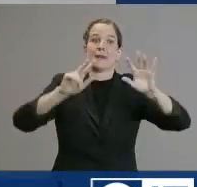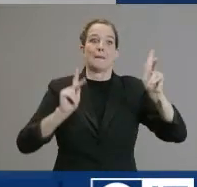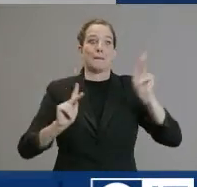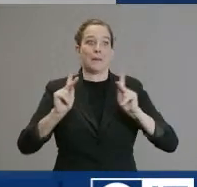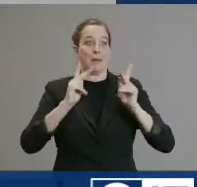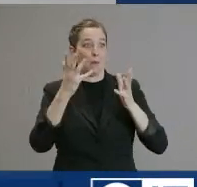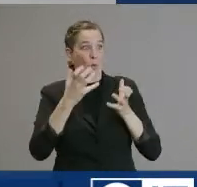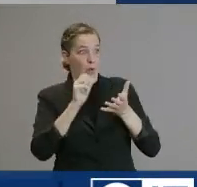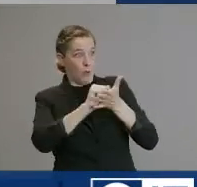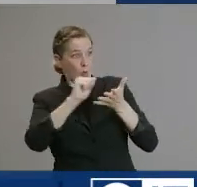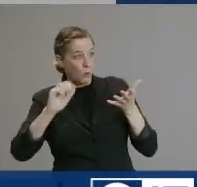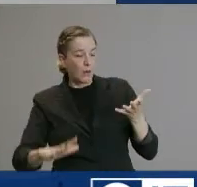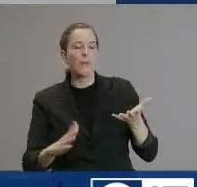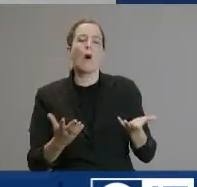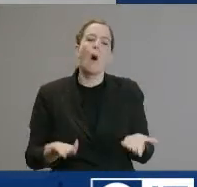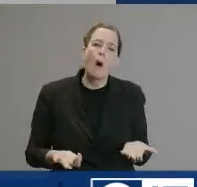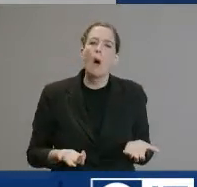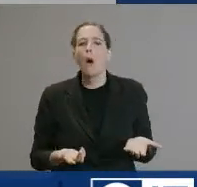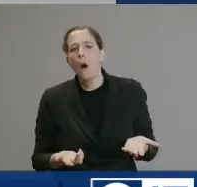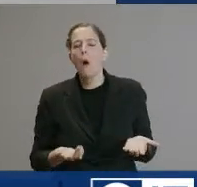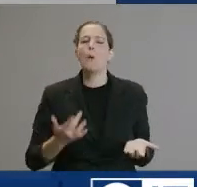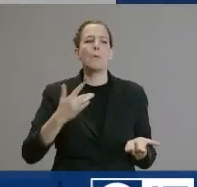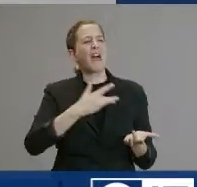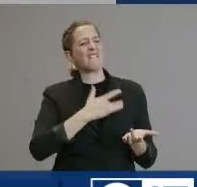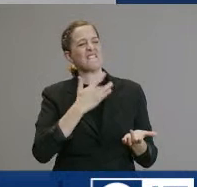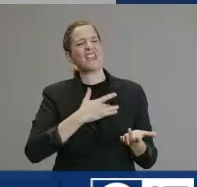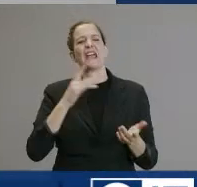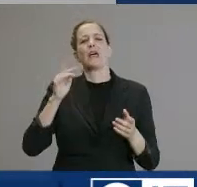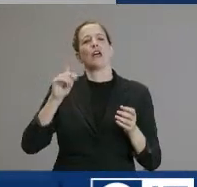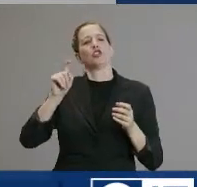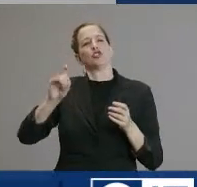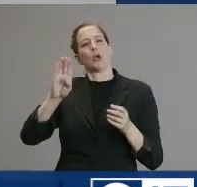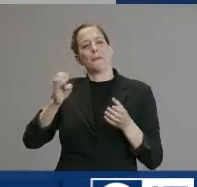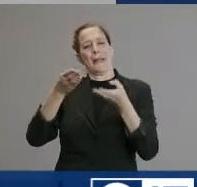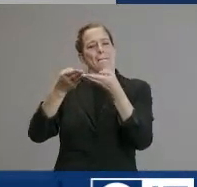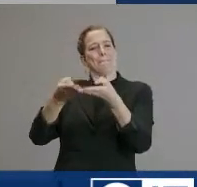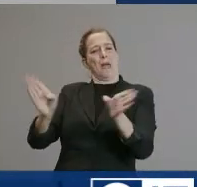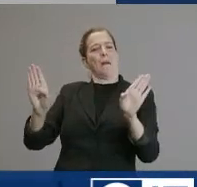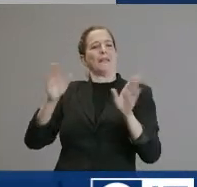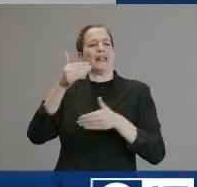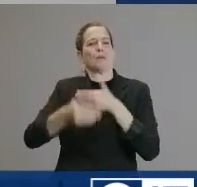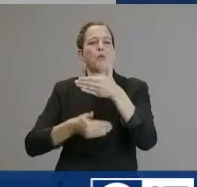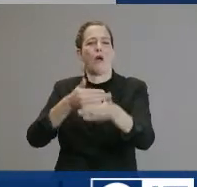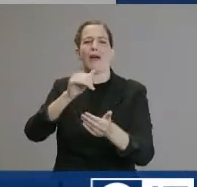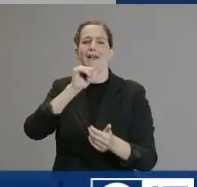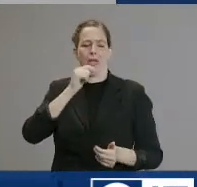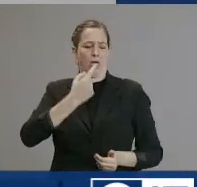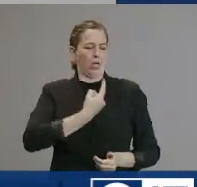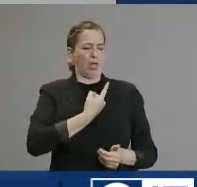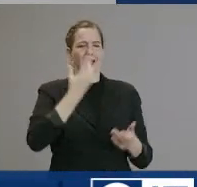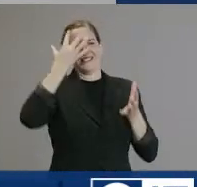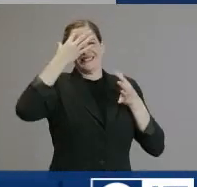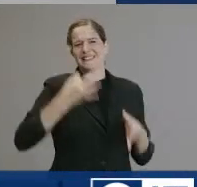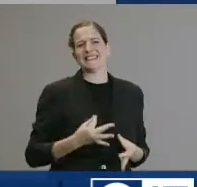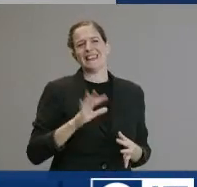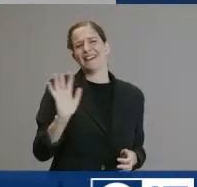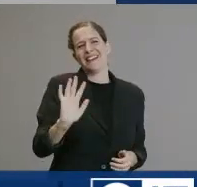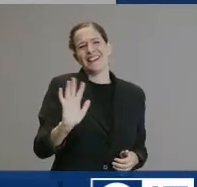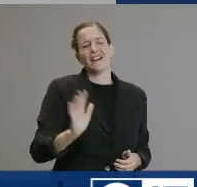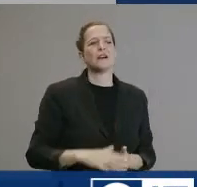I think there should be a public process. We're going to wrap it up. Last question here, Jason Barrett. All right, real quick, Governor. Do you feel